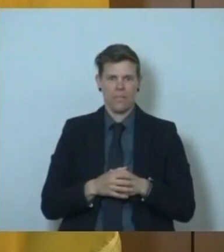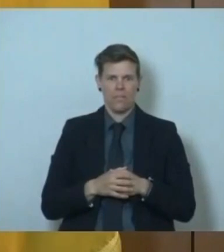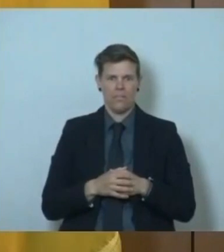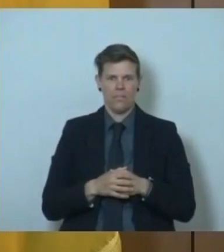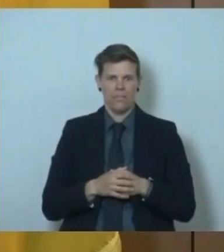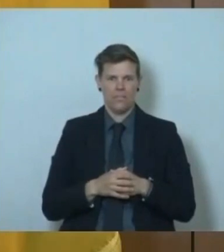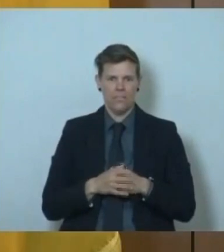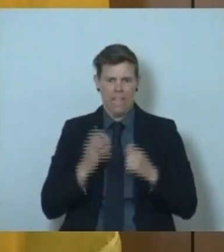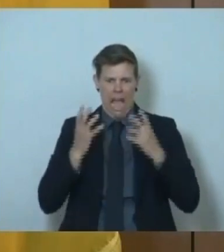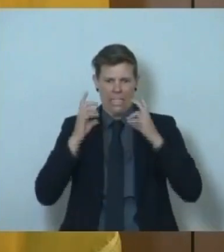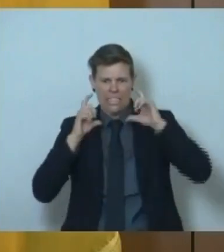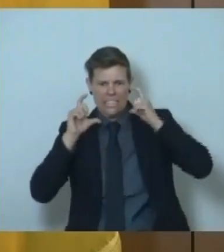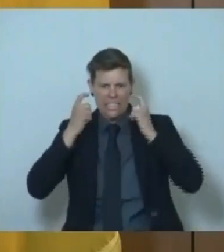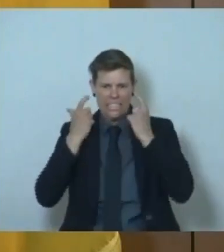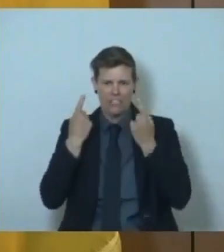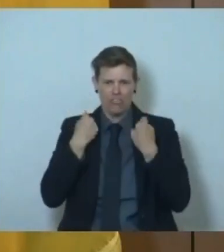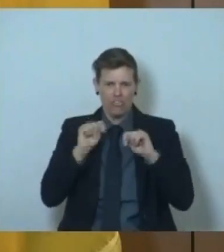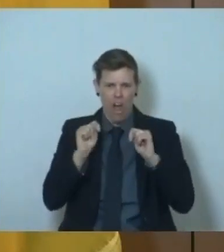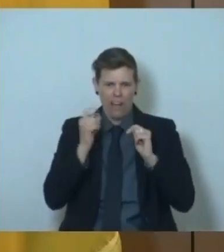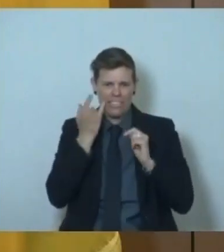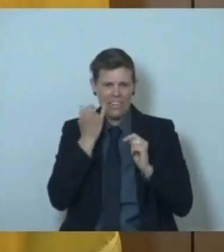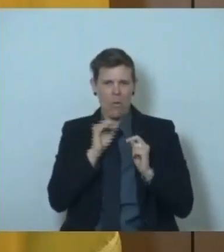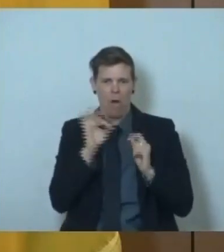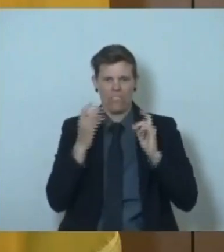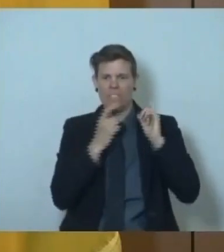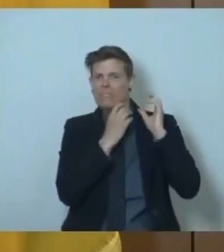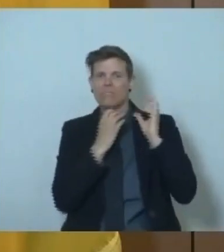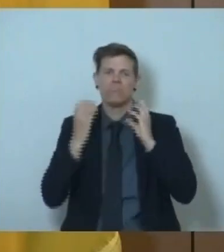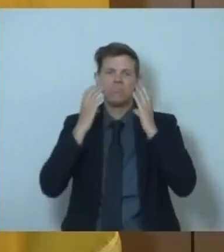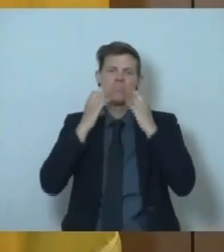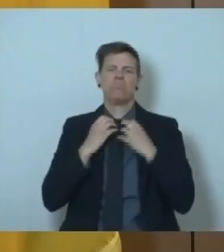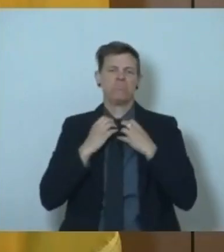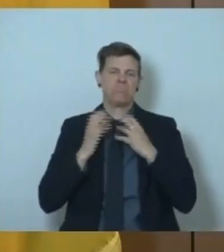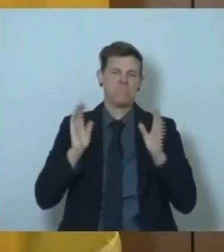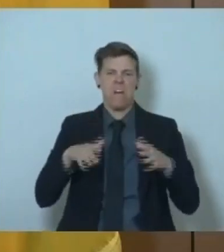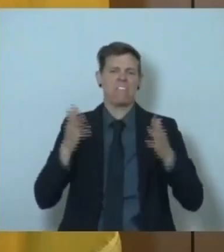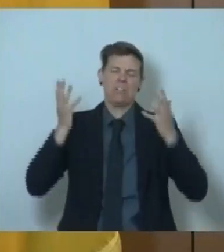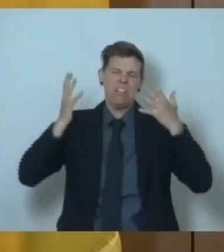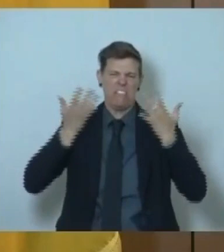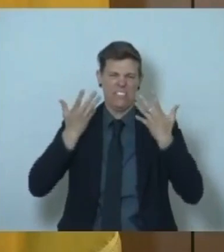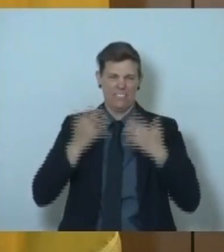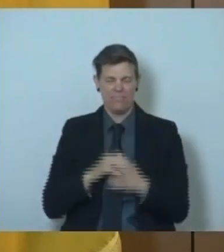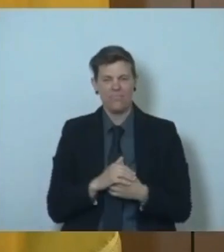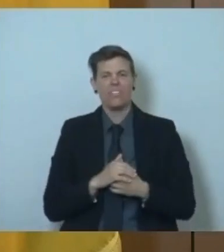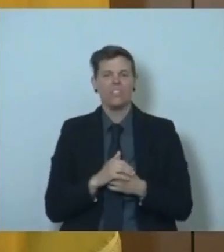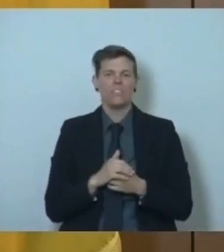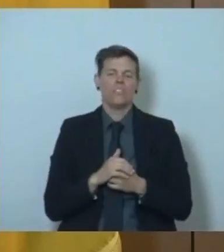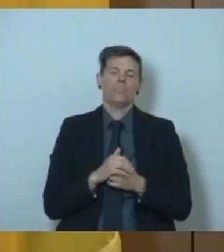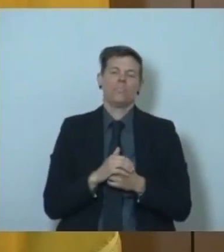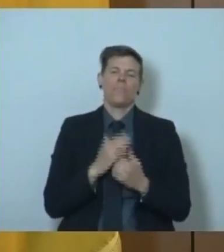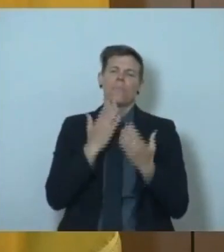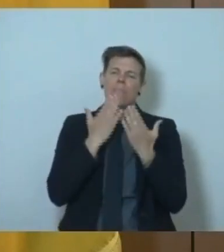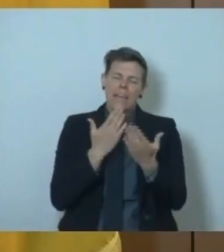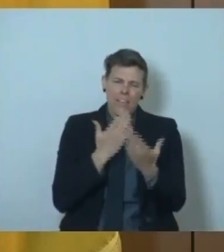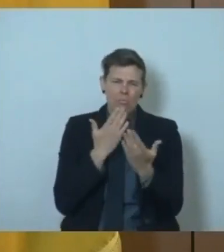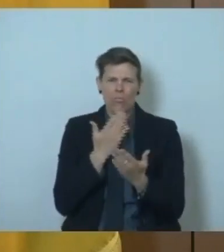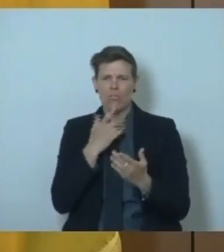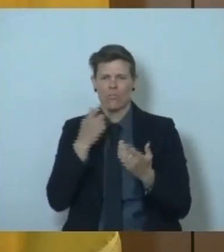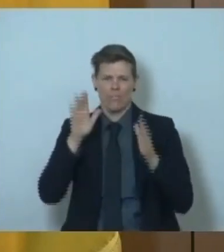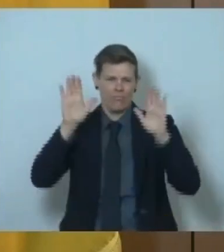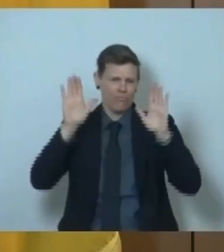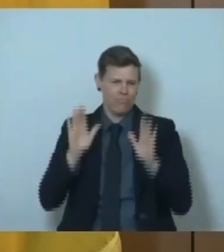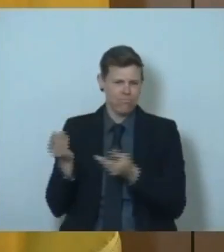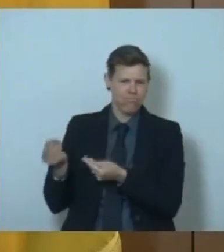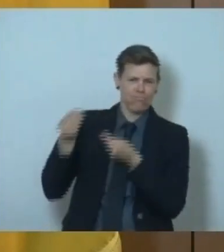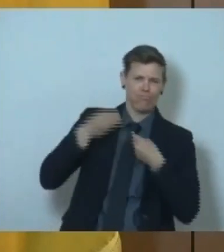I'll have to put it back on. All right. Again, thank you, Lindsay. It's wonderful, and I need them